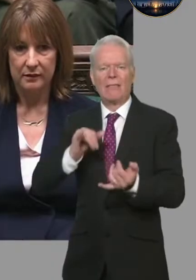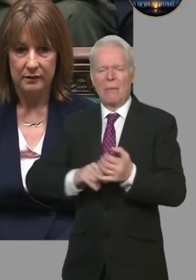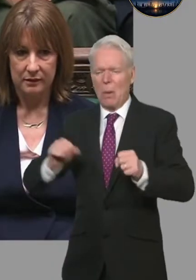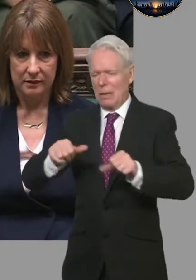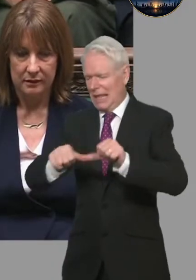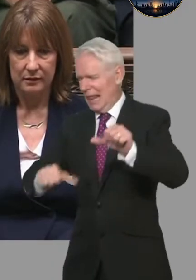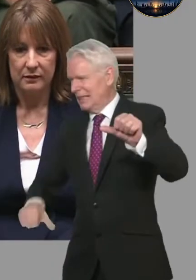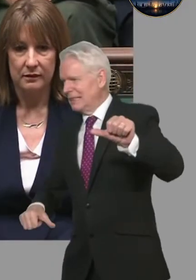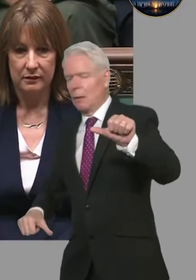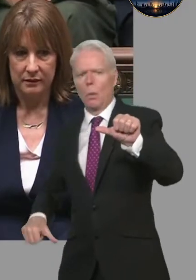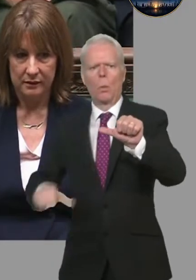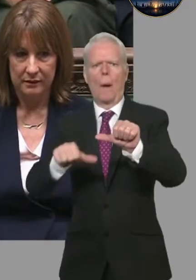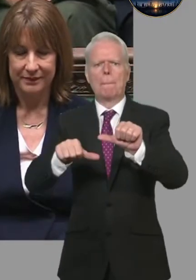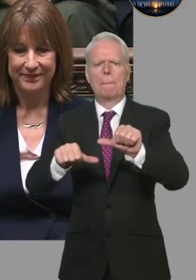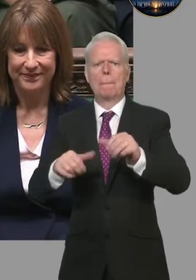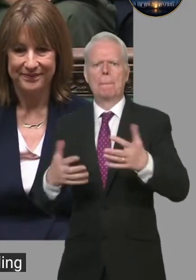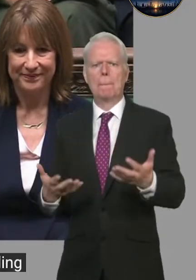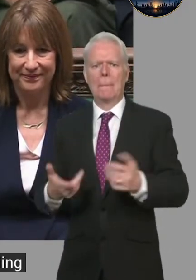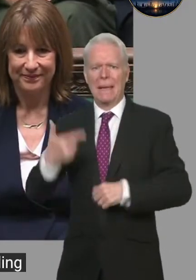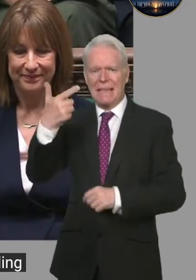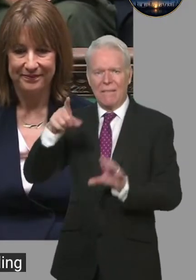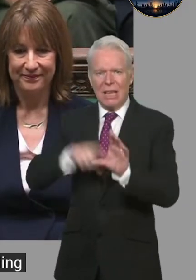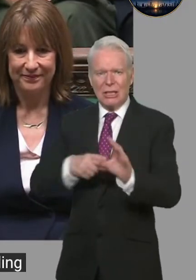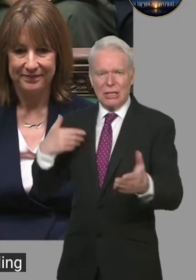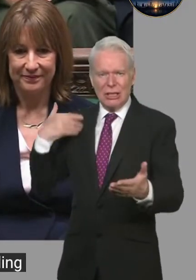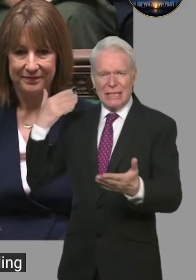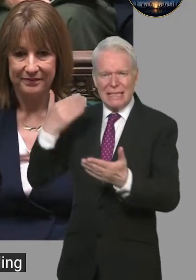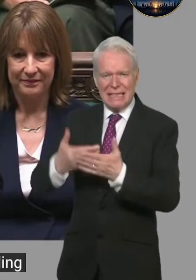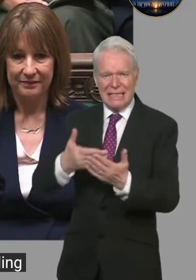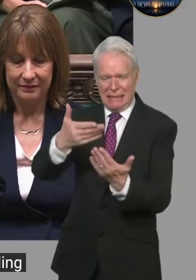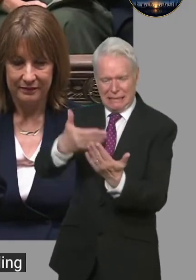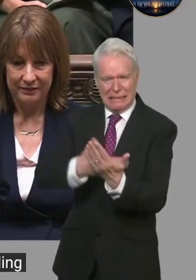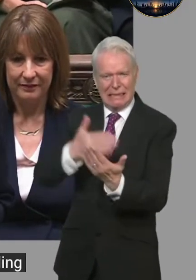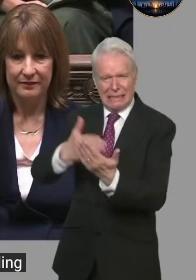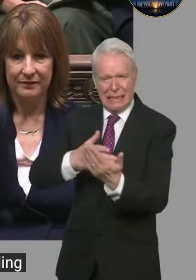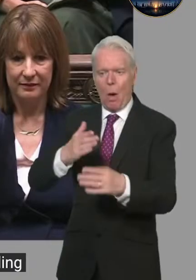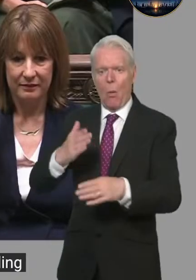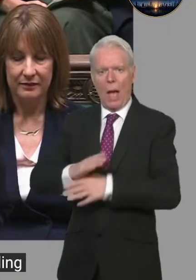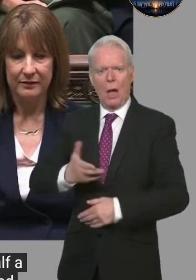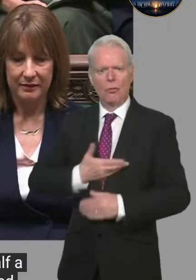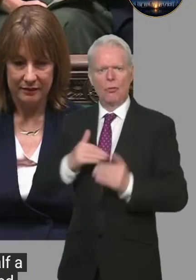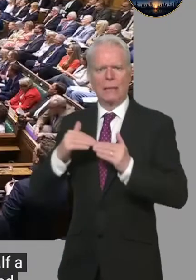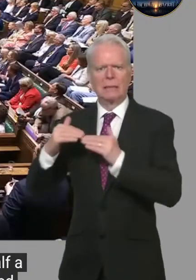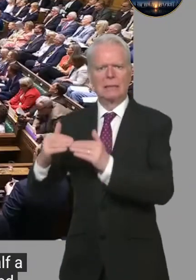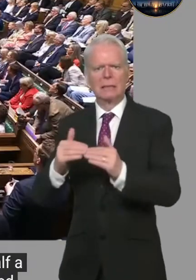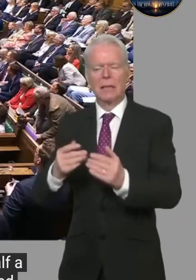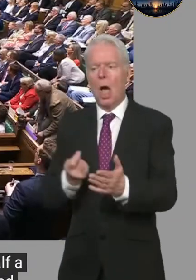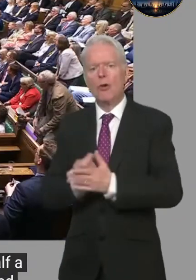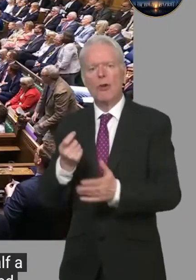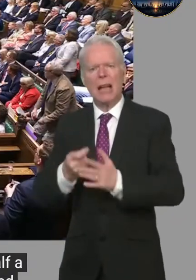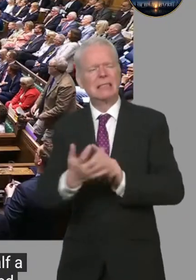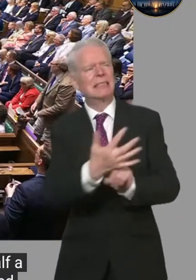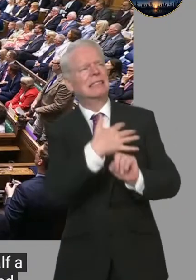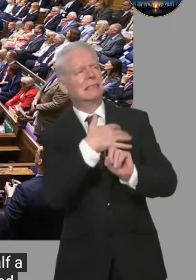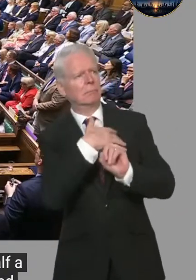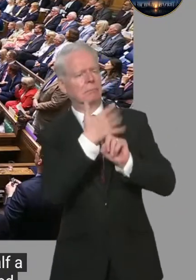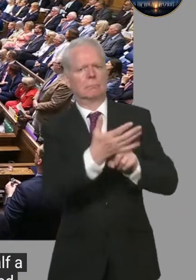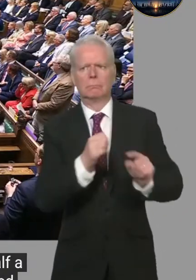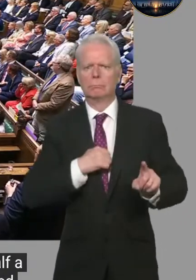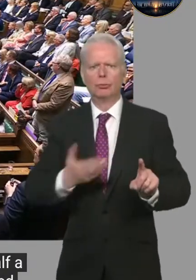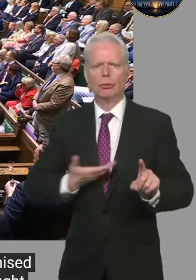Change promised by a Labour government, fought for by a Labour government, change delivered by a Labour government.